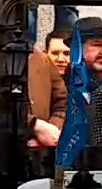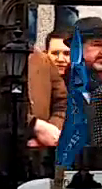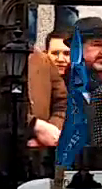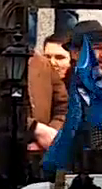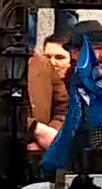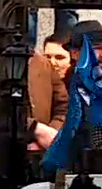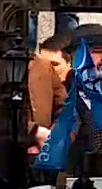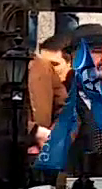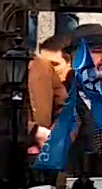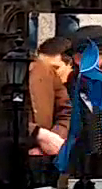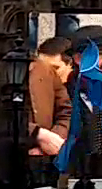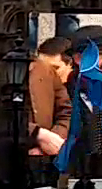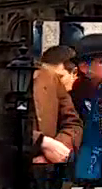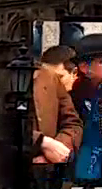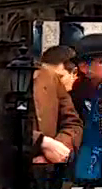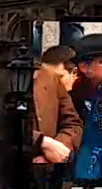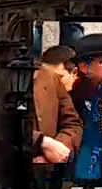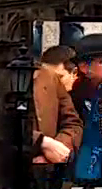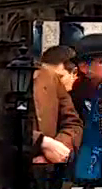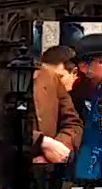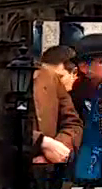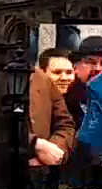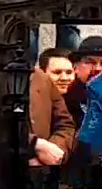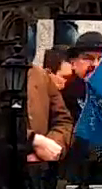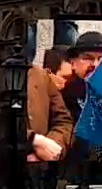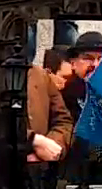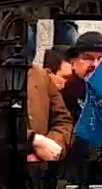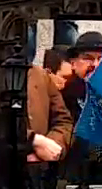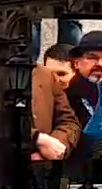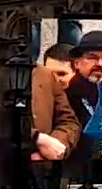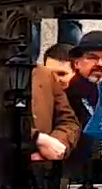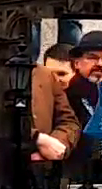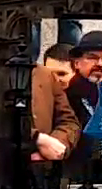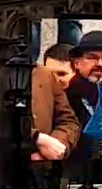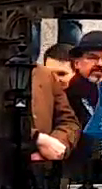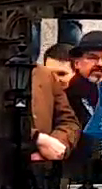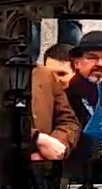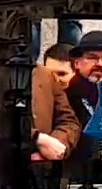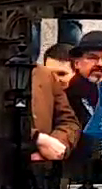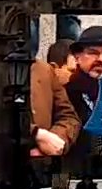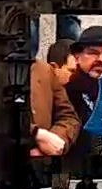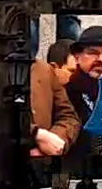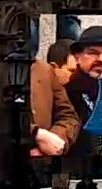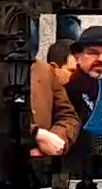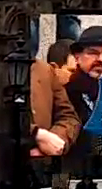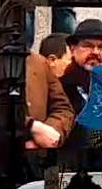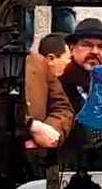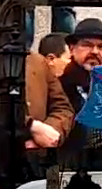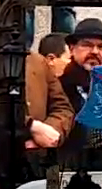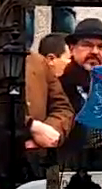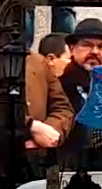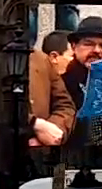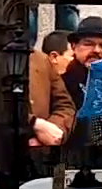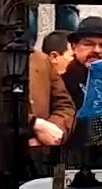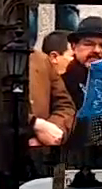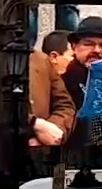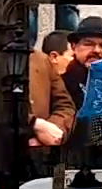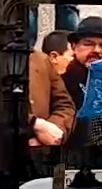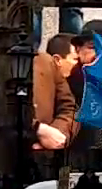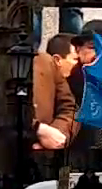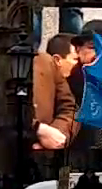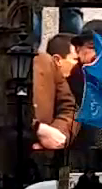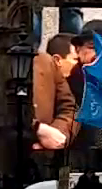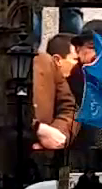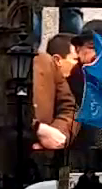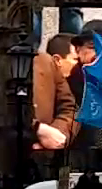civilians. More firepower than all the weapons today. And that's why you're here today. And I